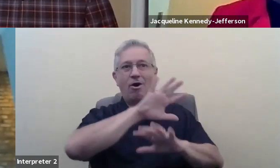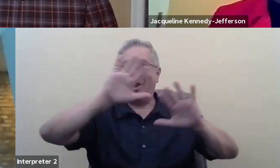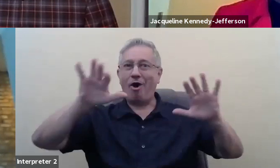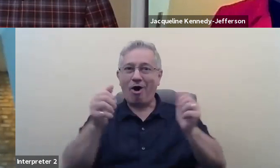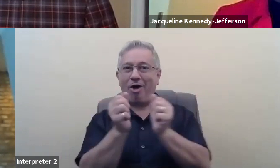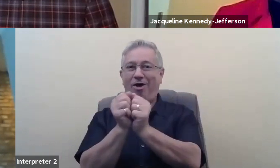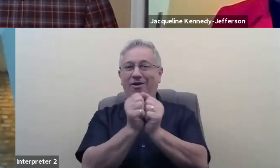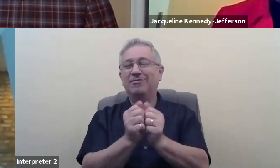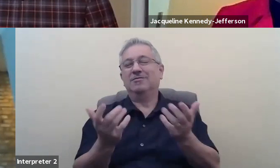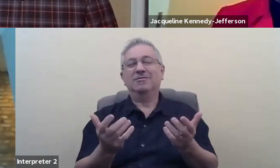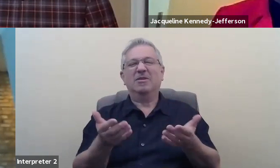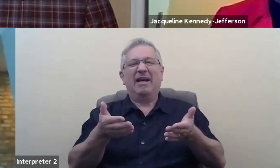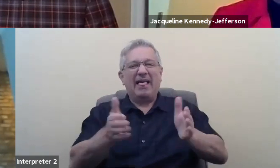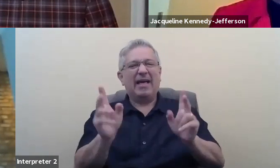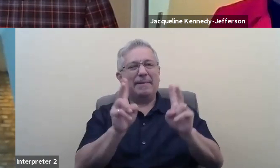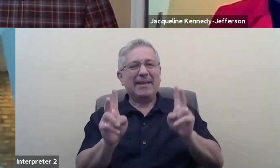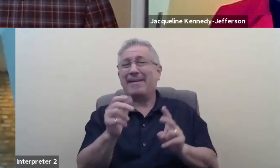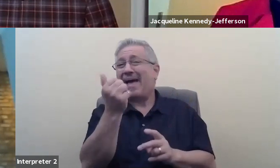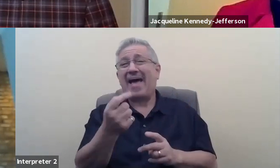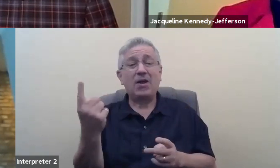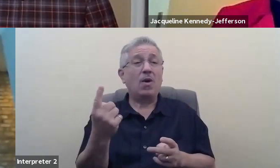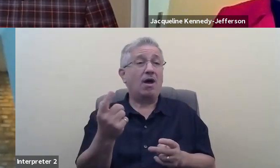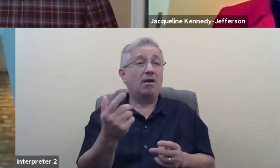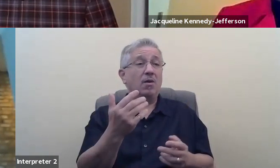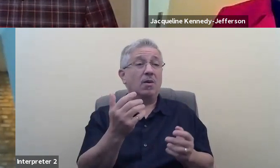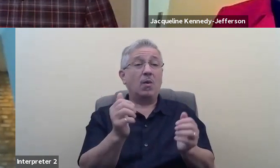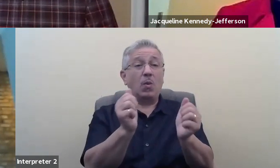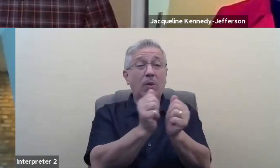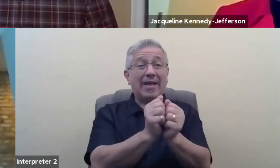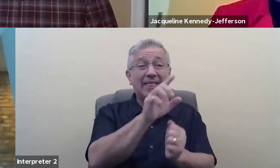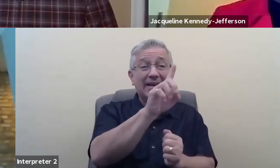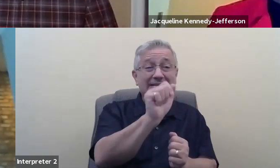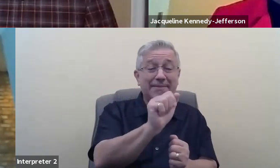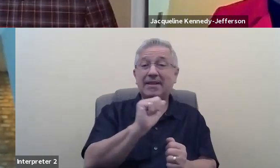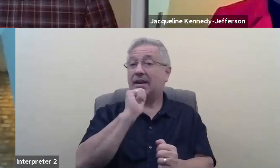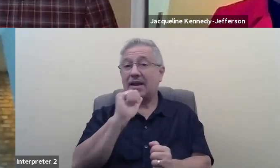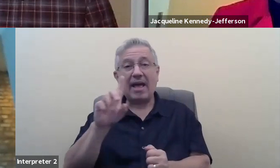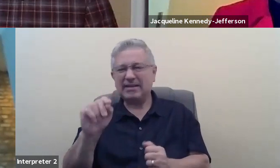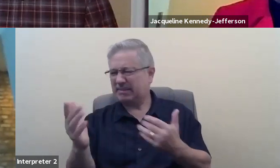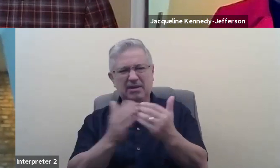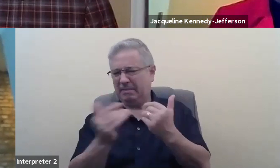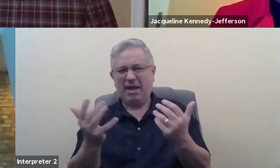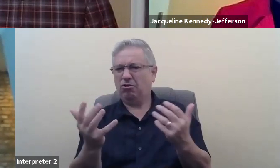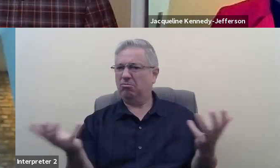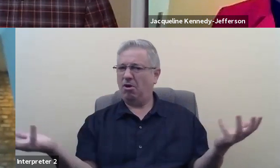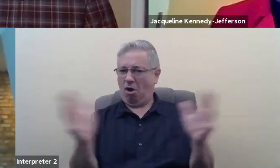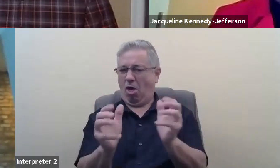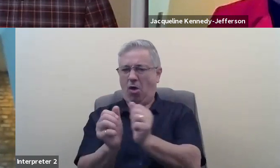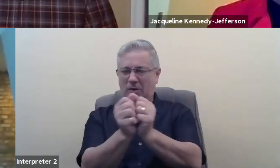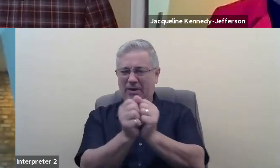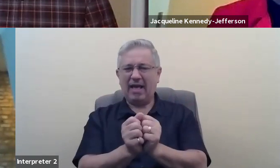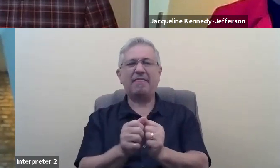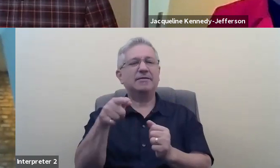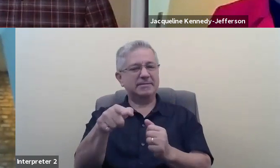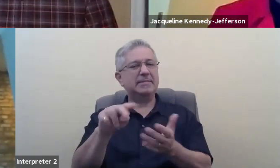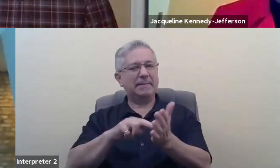our individuals with disabilities, I talked earlier about reaching out to the community. We have established